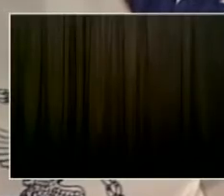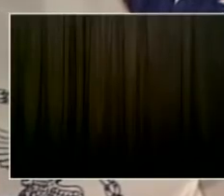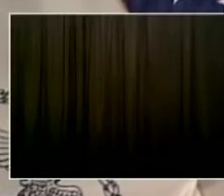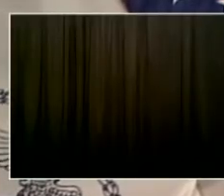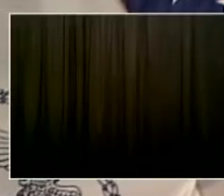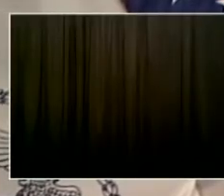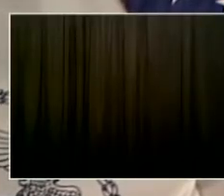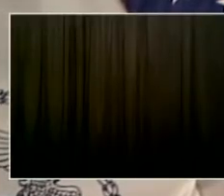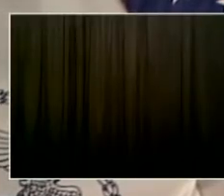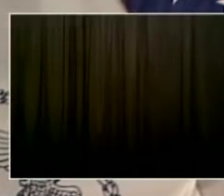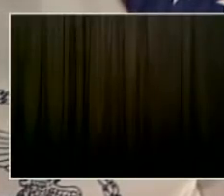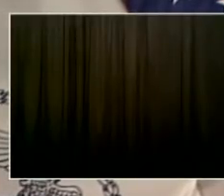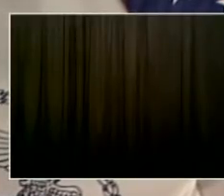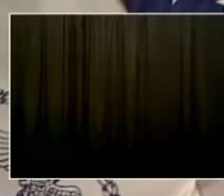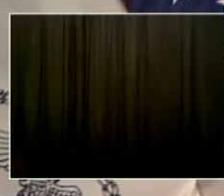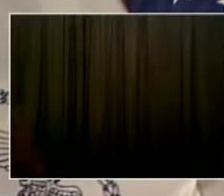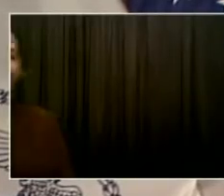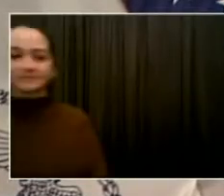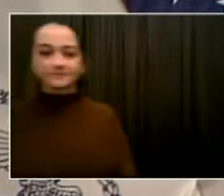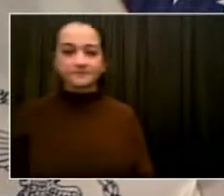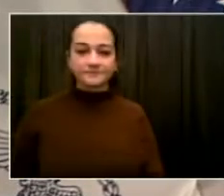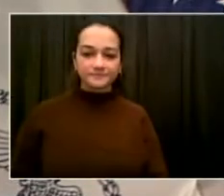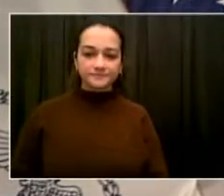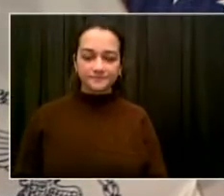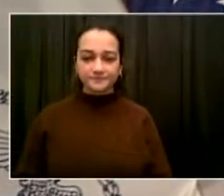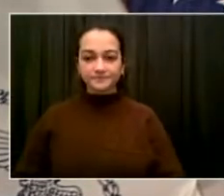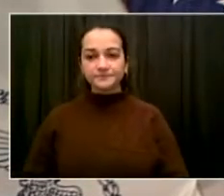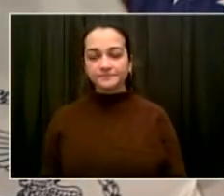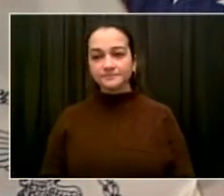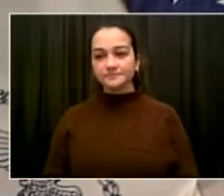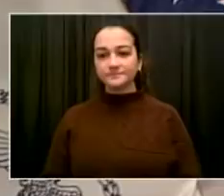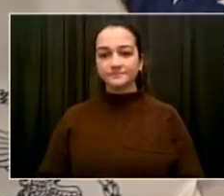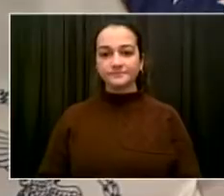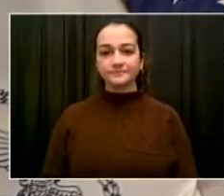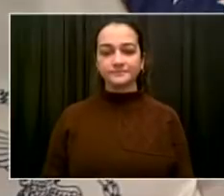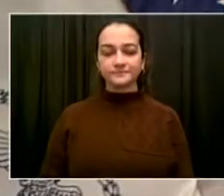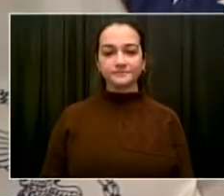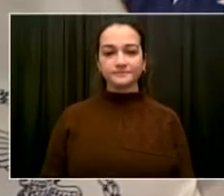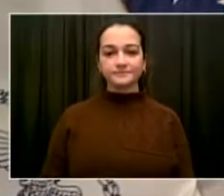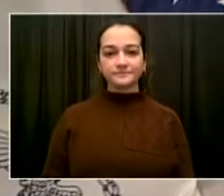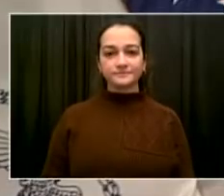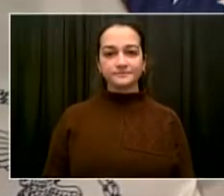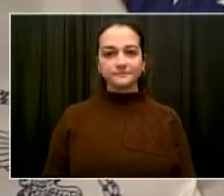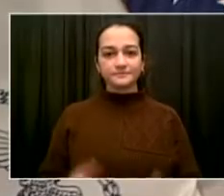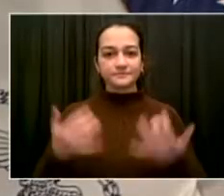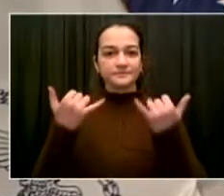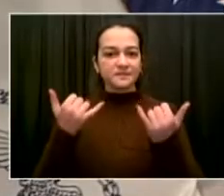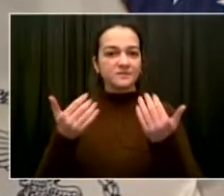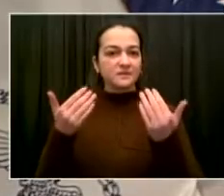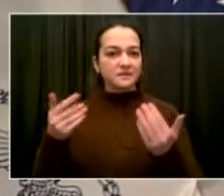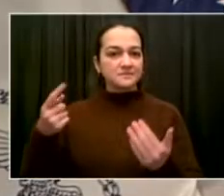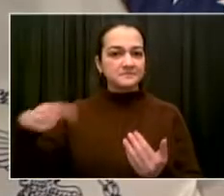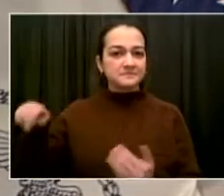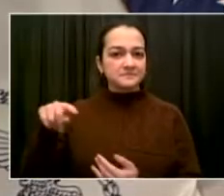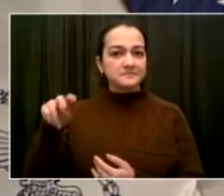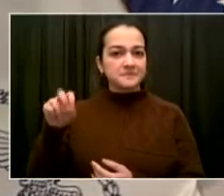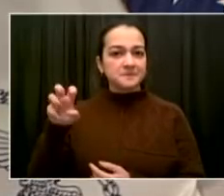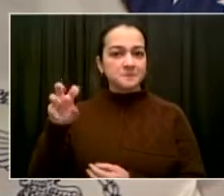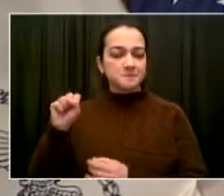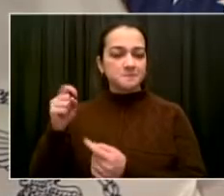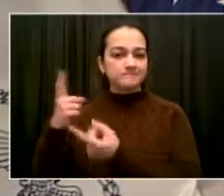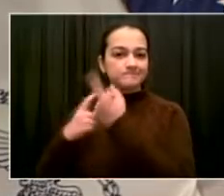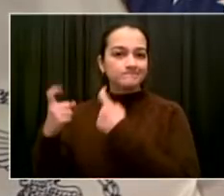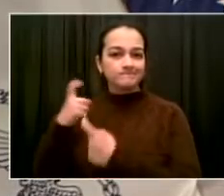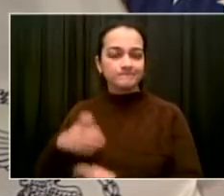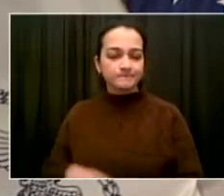the name and outlet of each journalist. We'll now begin our Q&A. Please today keep questions related to on